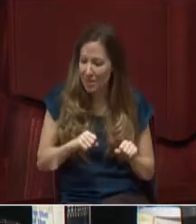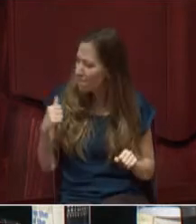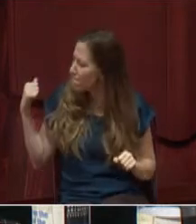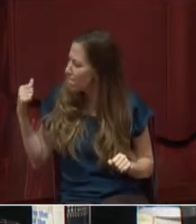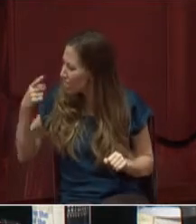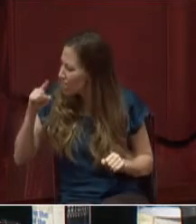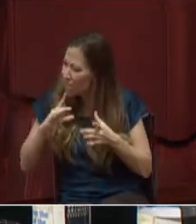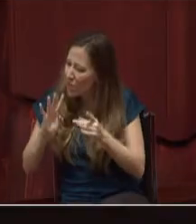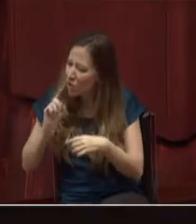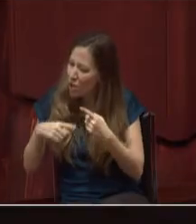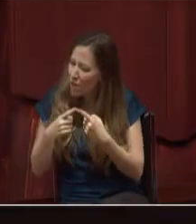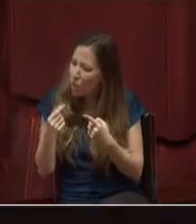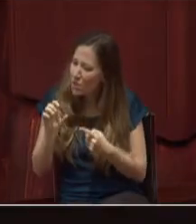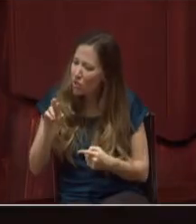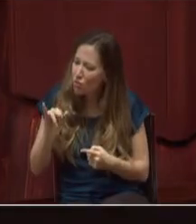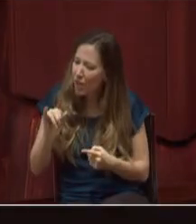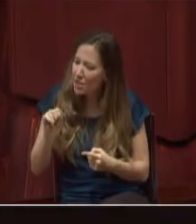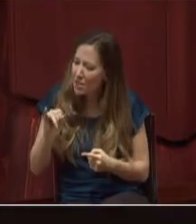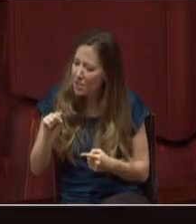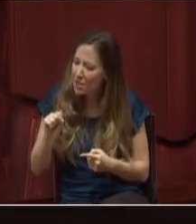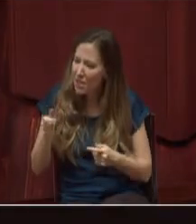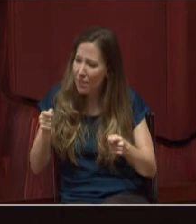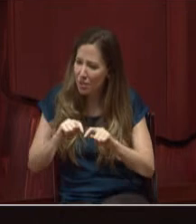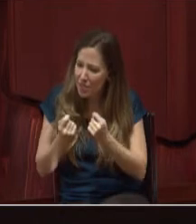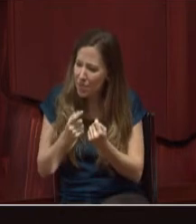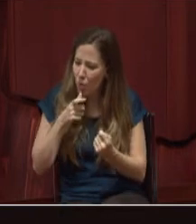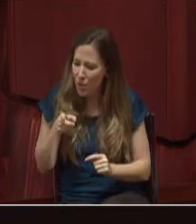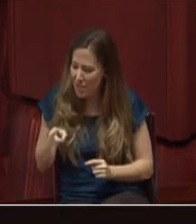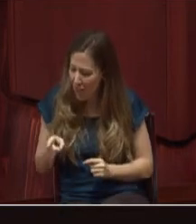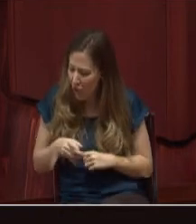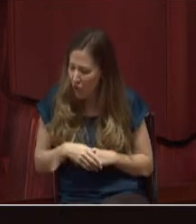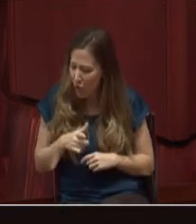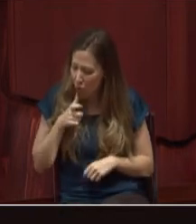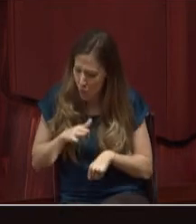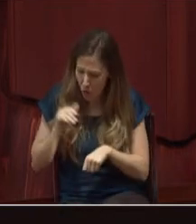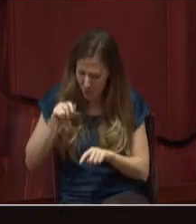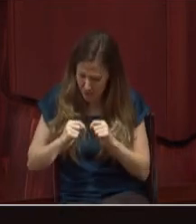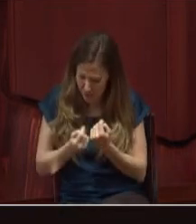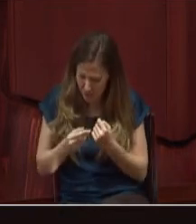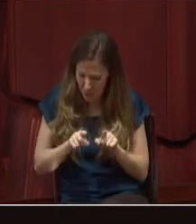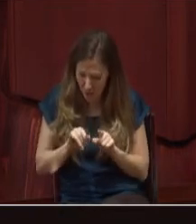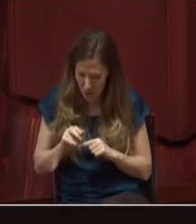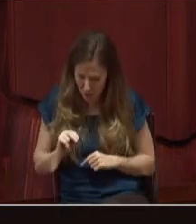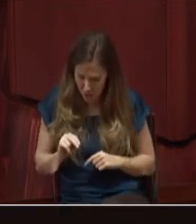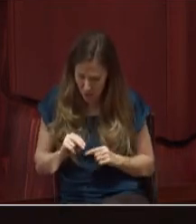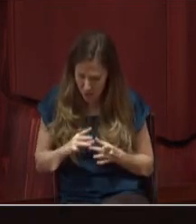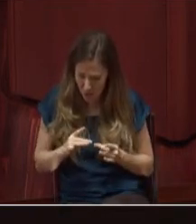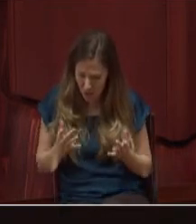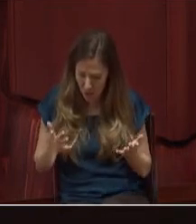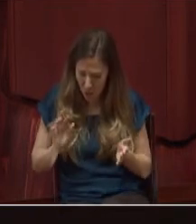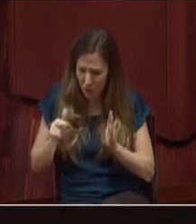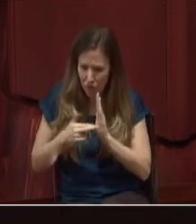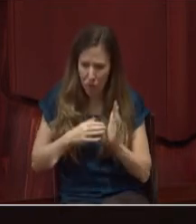talk about what that crisis management team was, who was on it, who called it, and then also, John, if you could weigh in, what role did